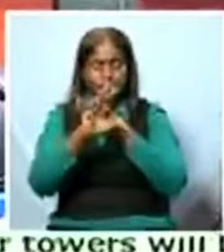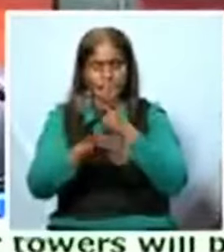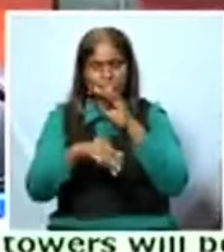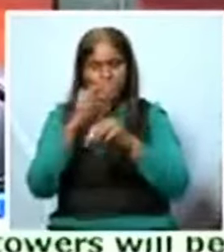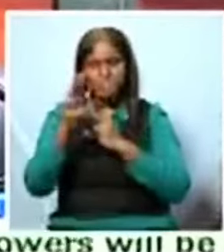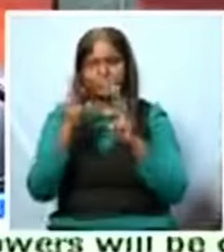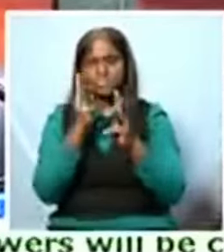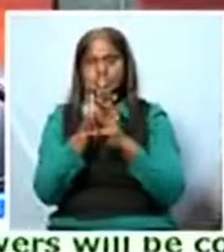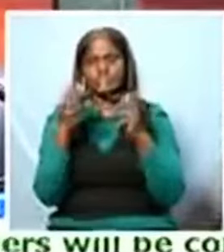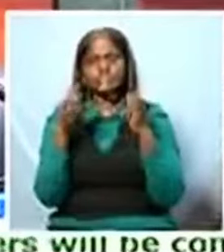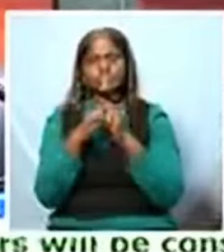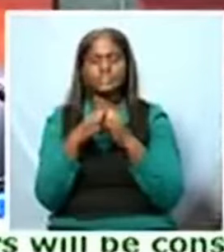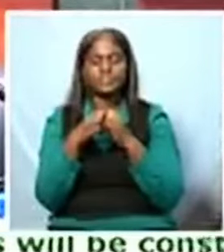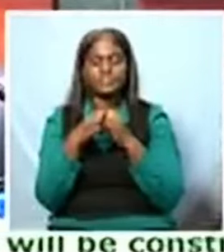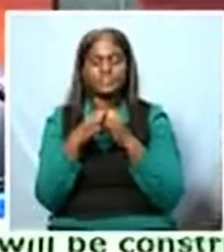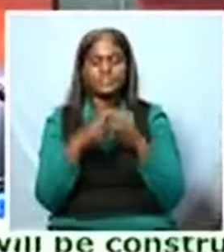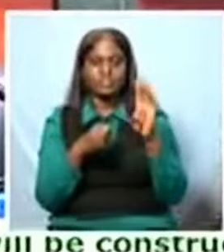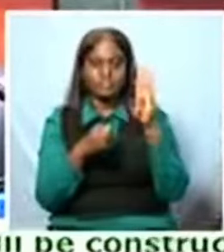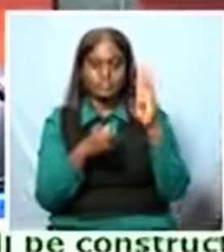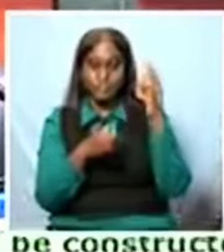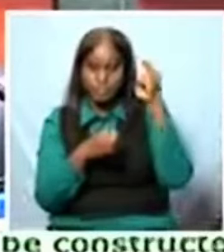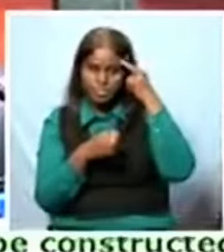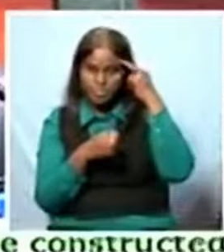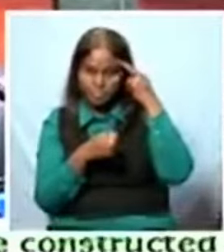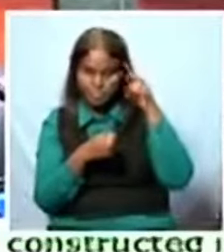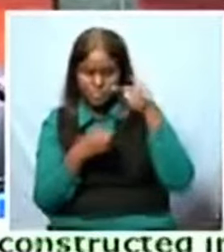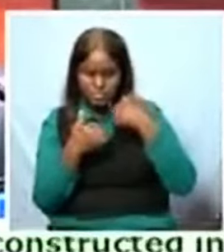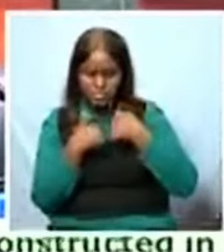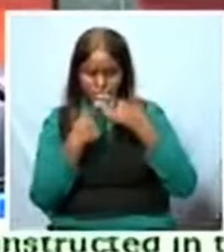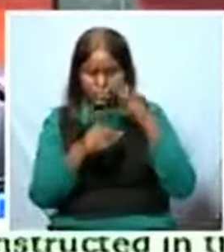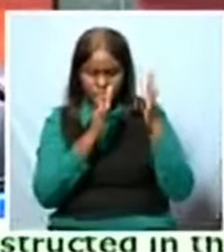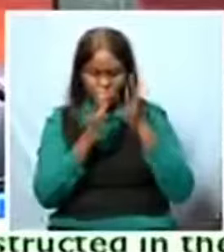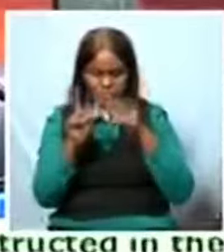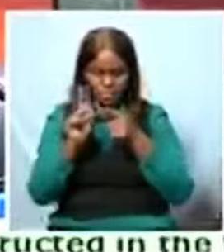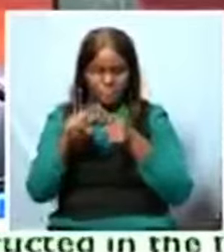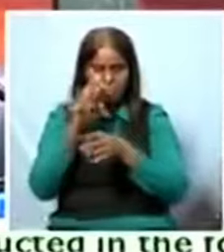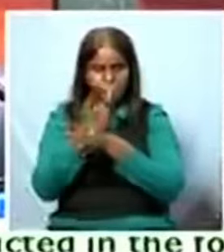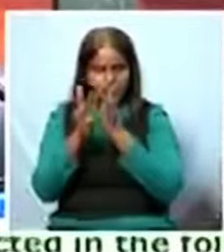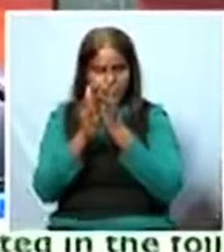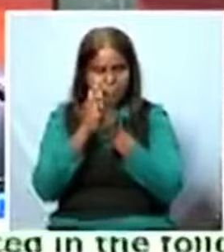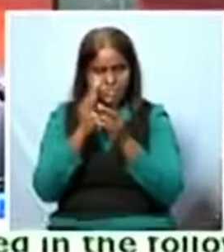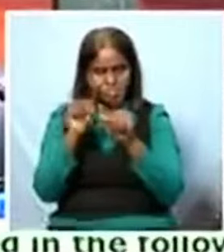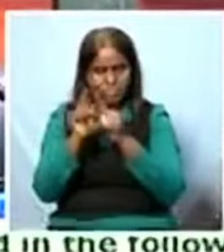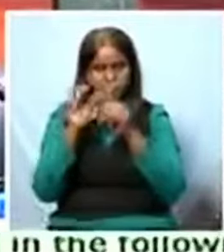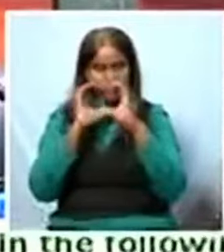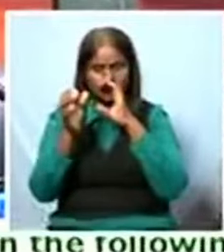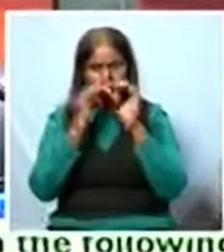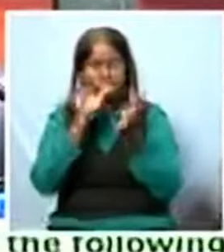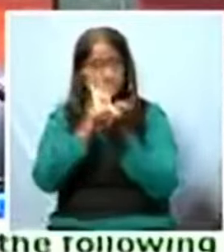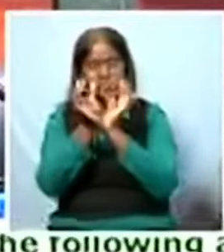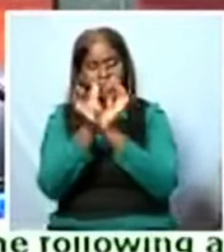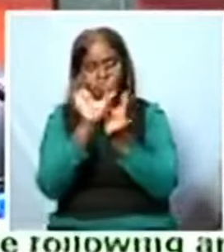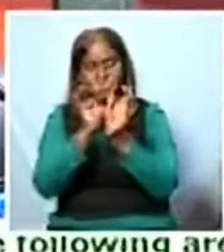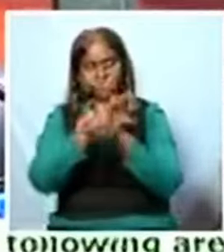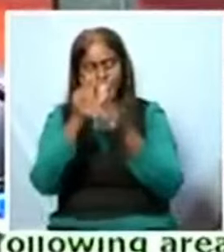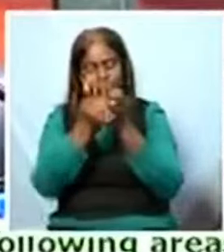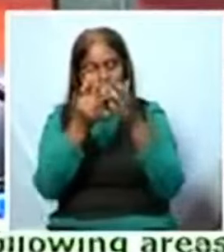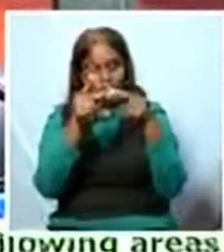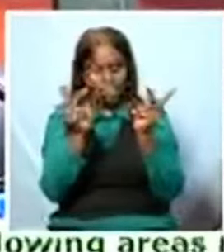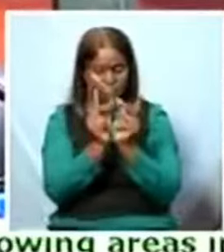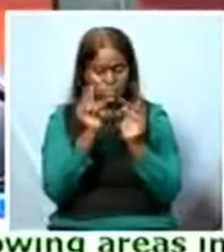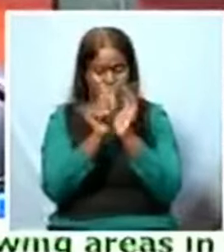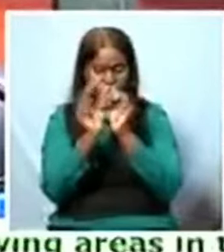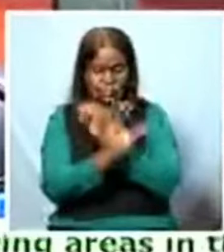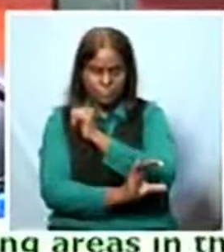Bank. B, the government has plans to construct communication towers in all parts of the